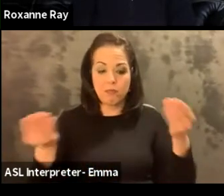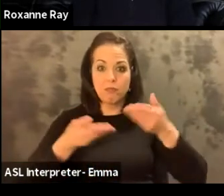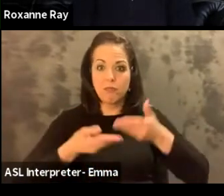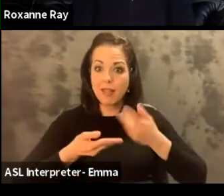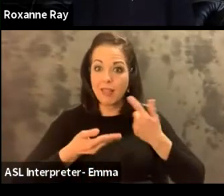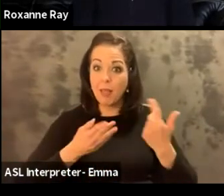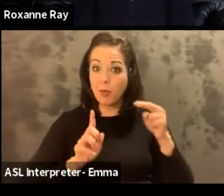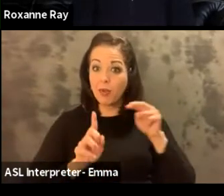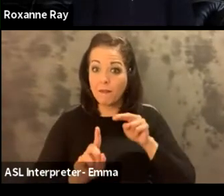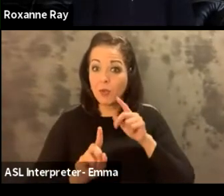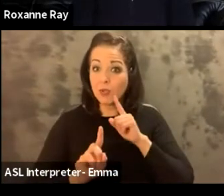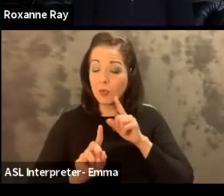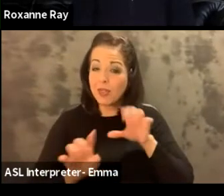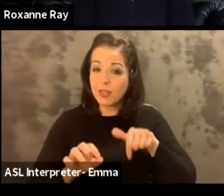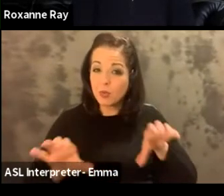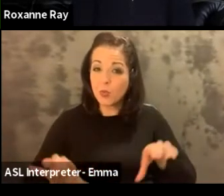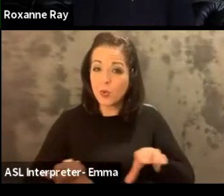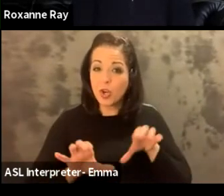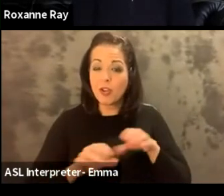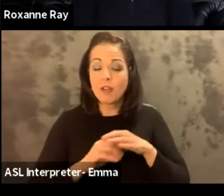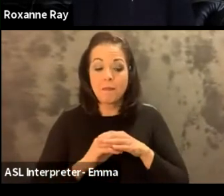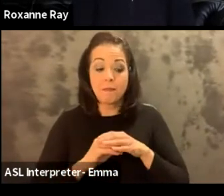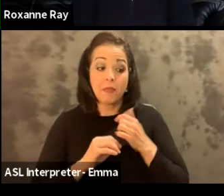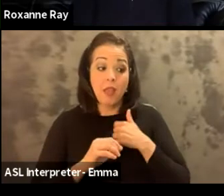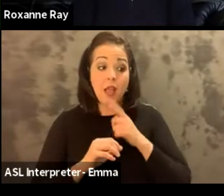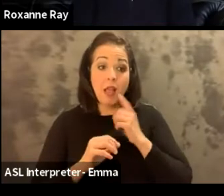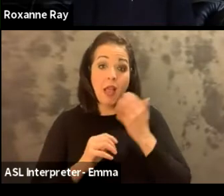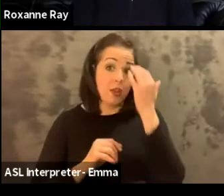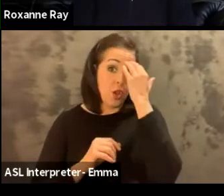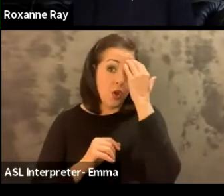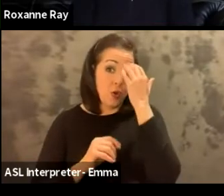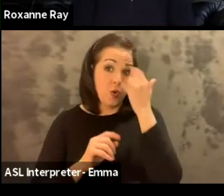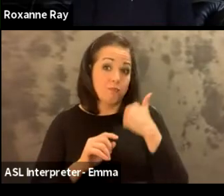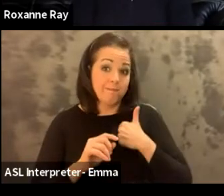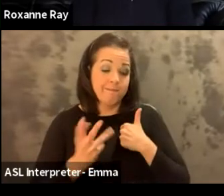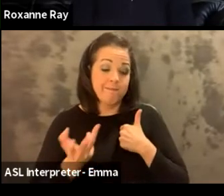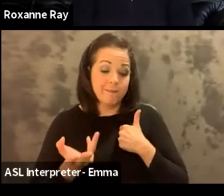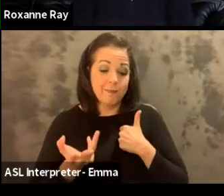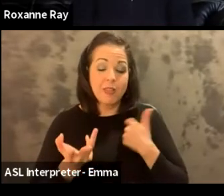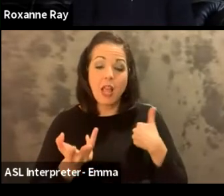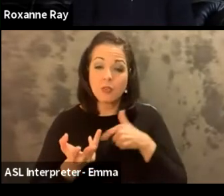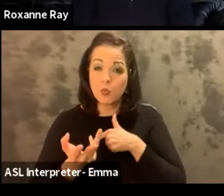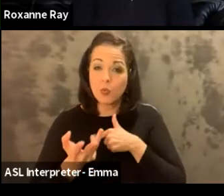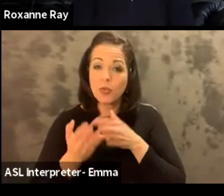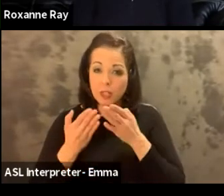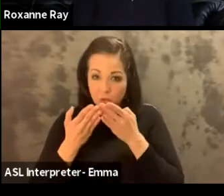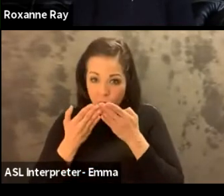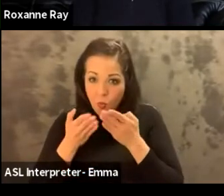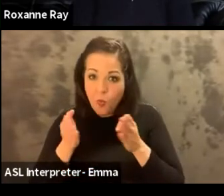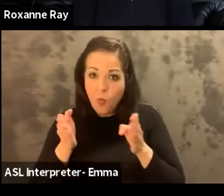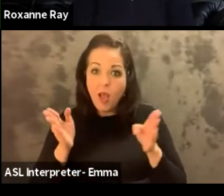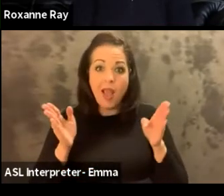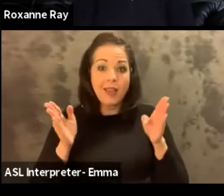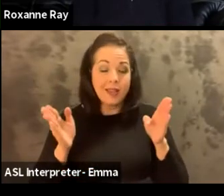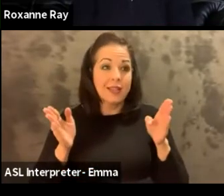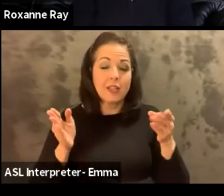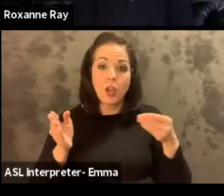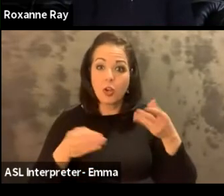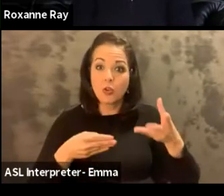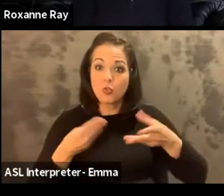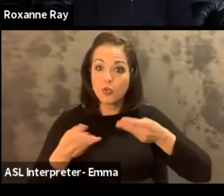to the work. You know, I certainly know that as we widened our contributor base at City